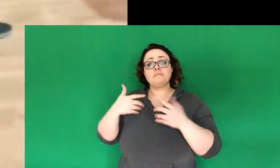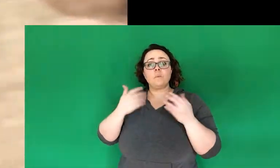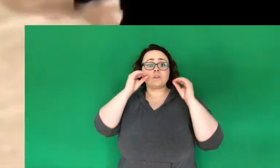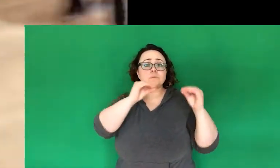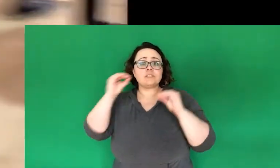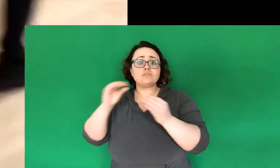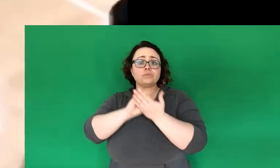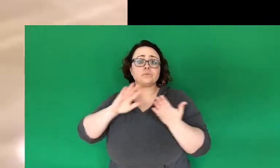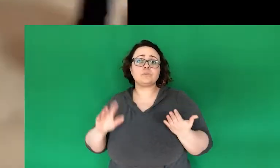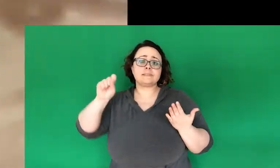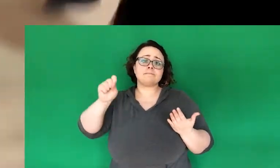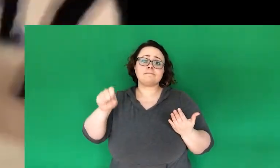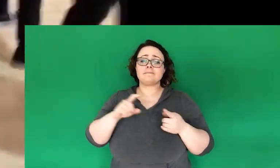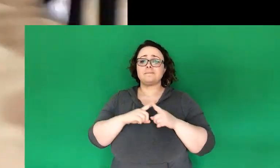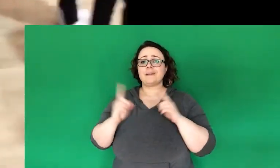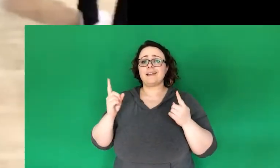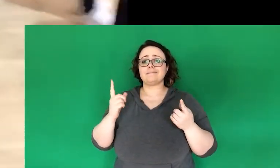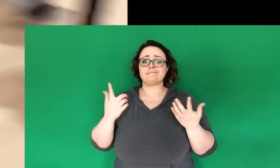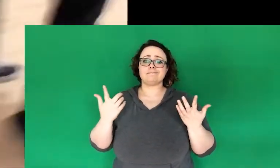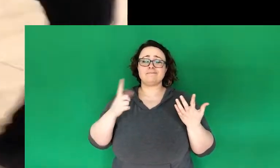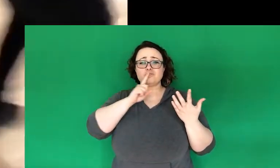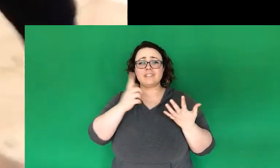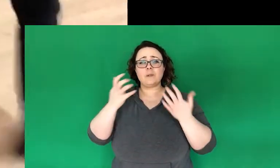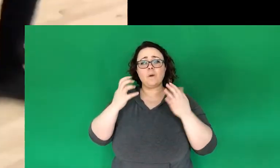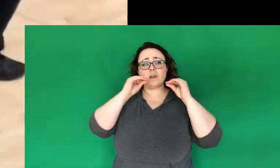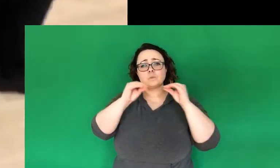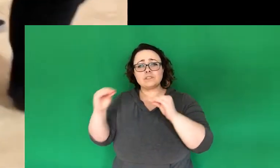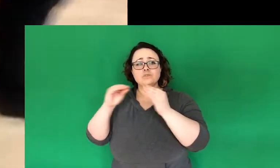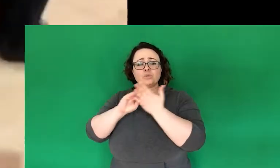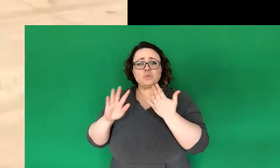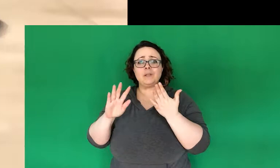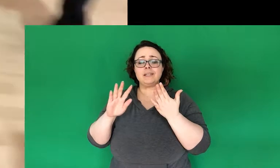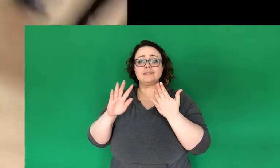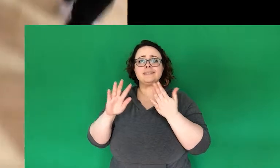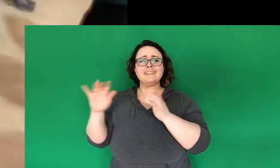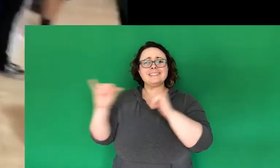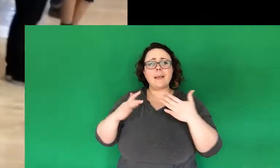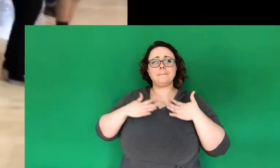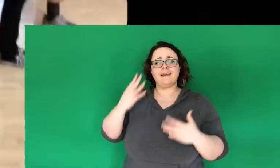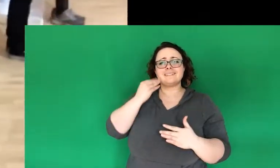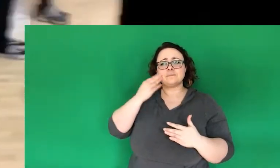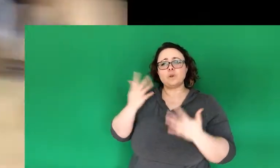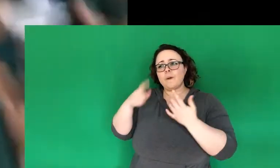future yet. I know I want to teach students especially, but I really want to teach them this eye-opening experience